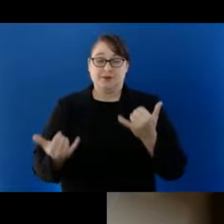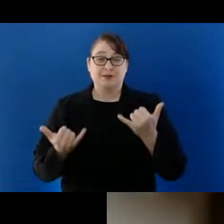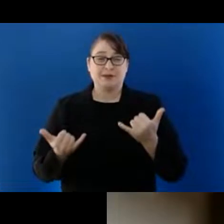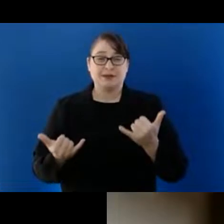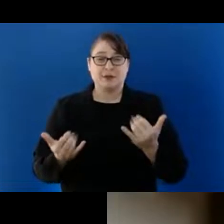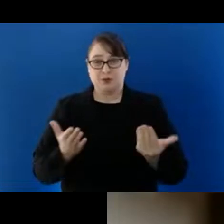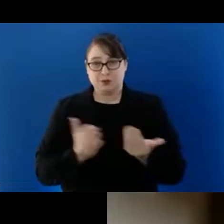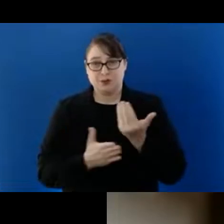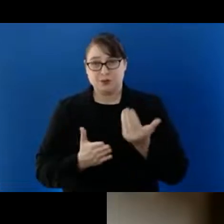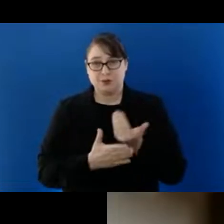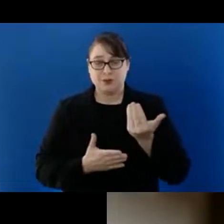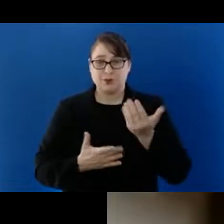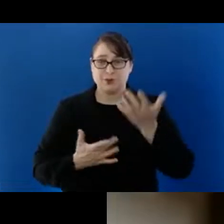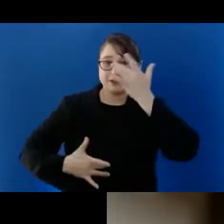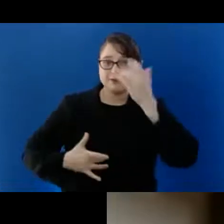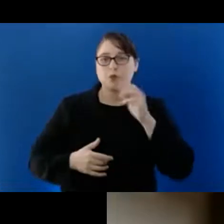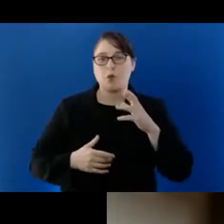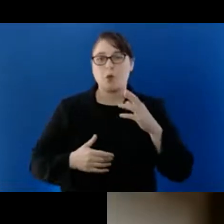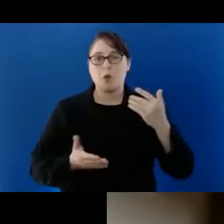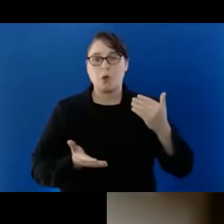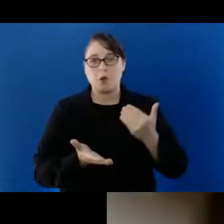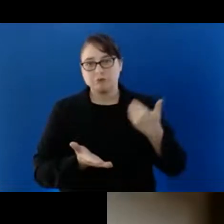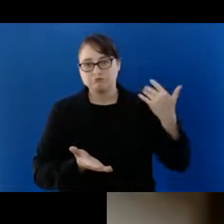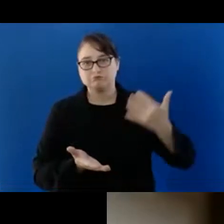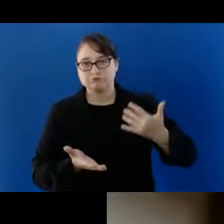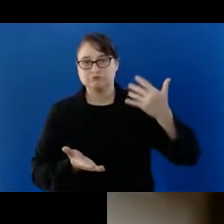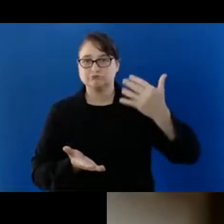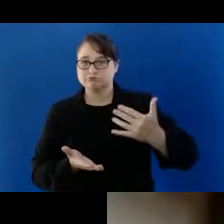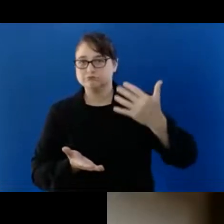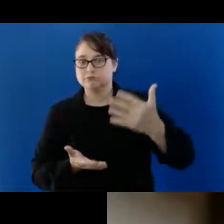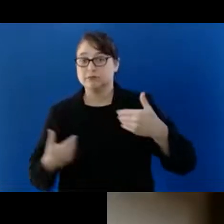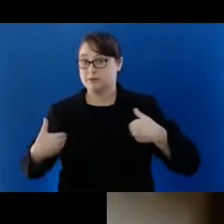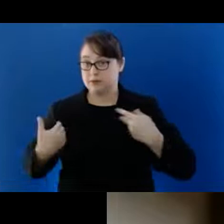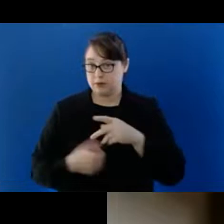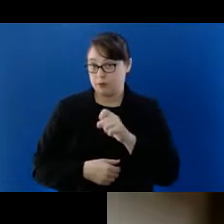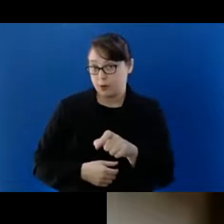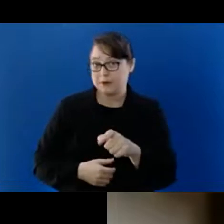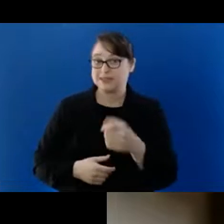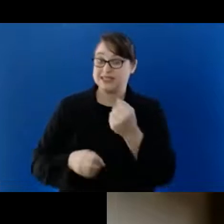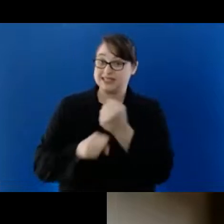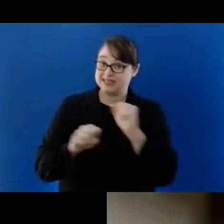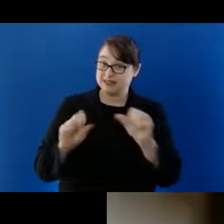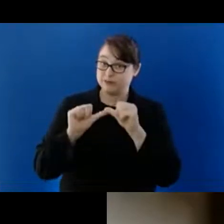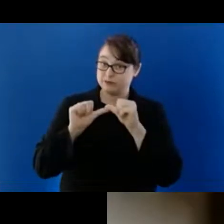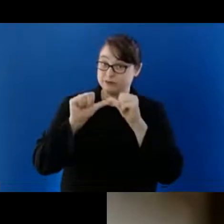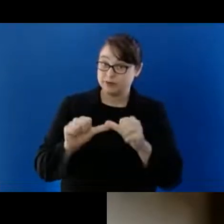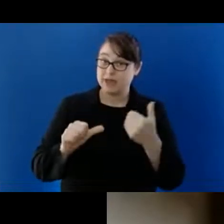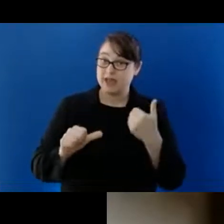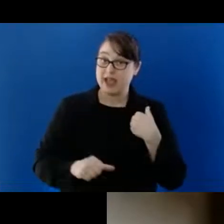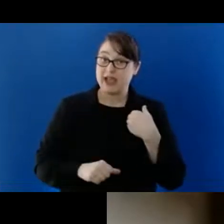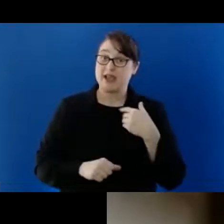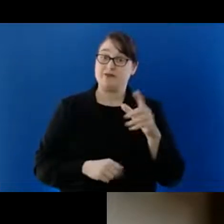virus or a reoccurring virus, monkeypox, is it safe to continue to have restrooms that